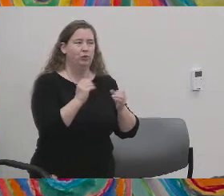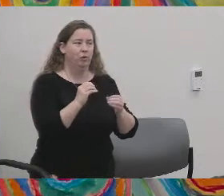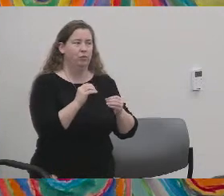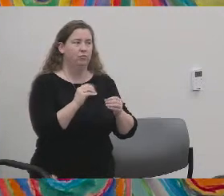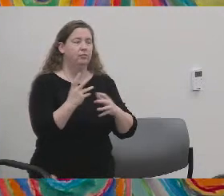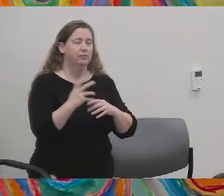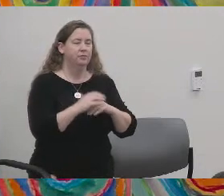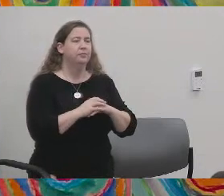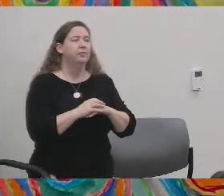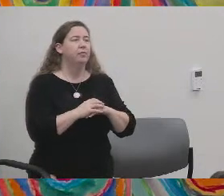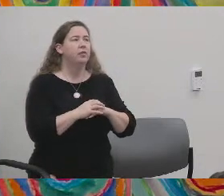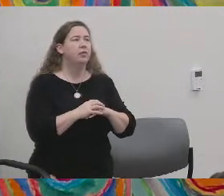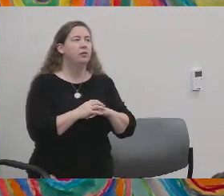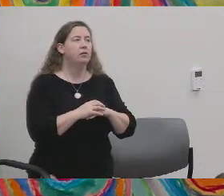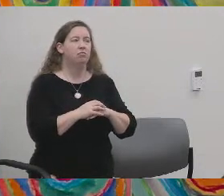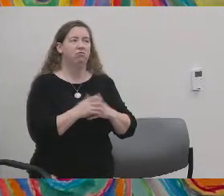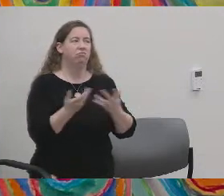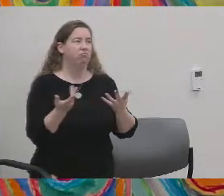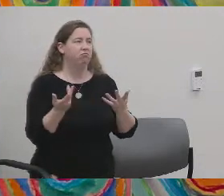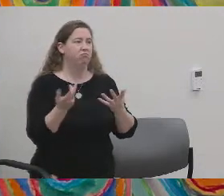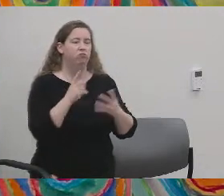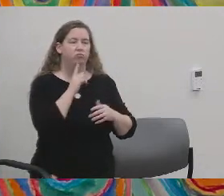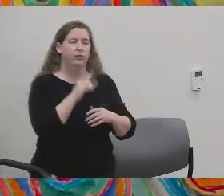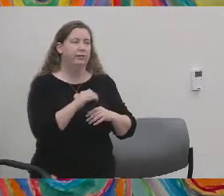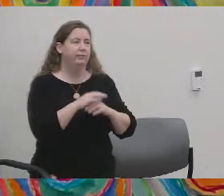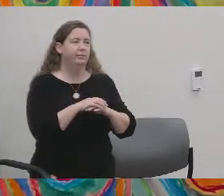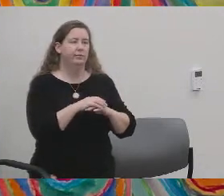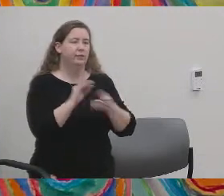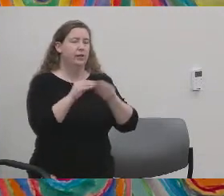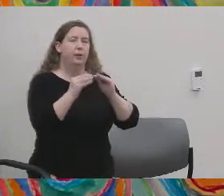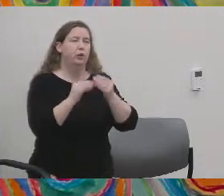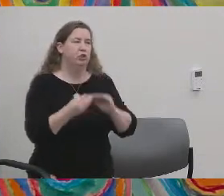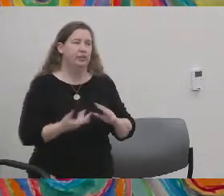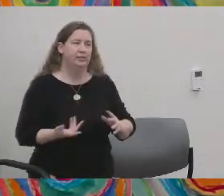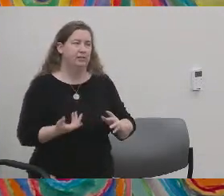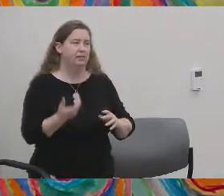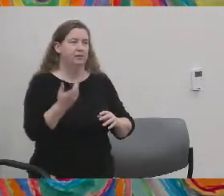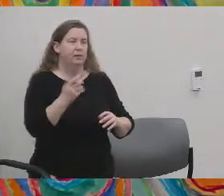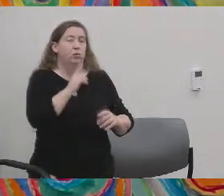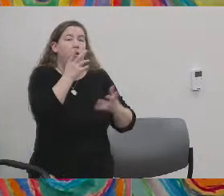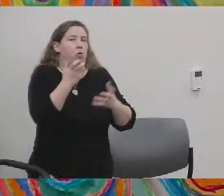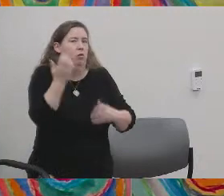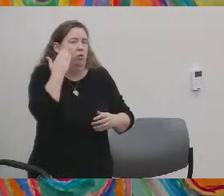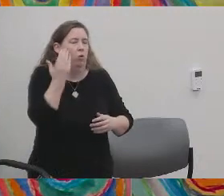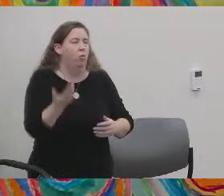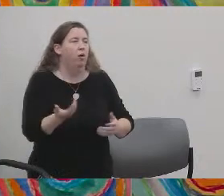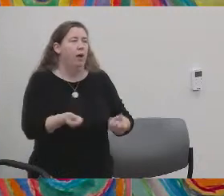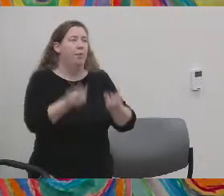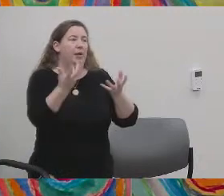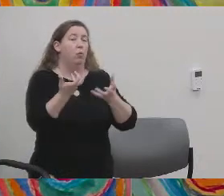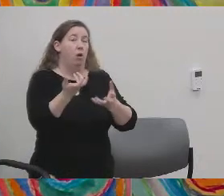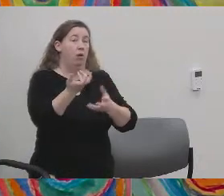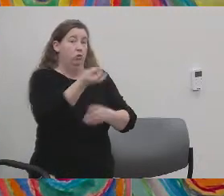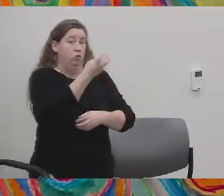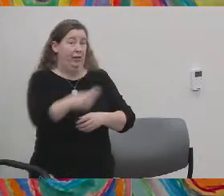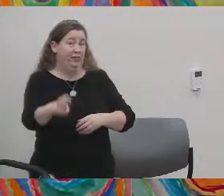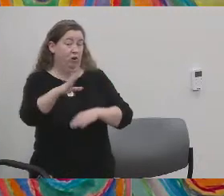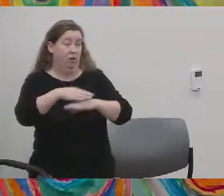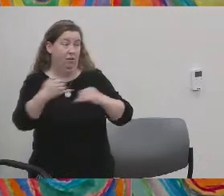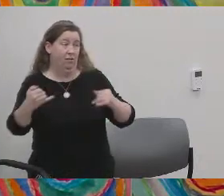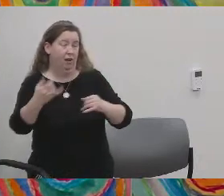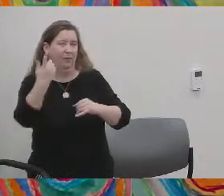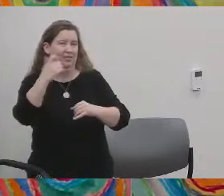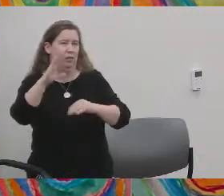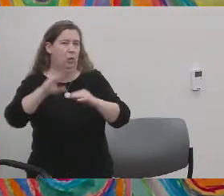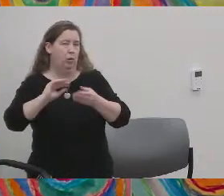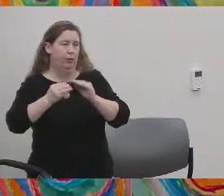graders. Other than that, the numbers that you really want to know is how many are wanting to move to Eagle Online, because it's the lowest